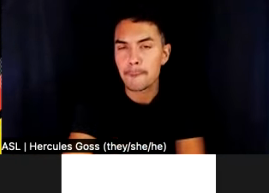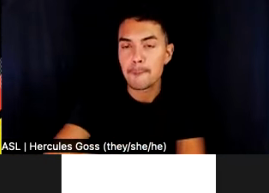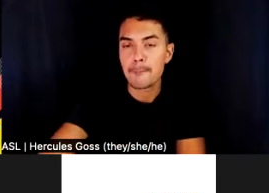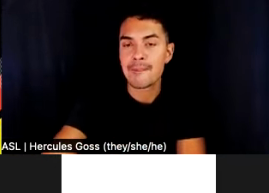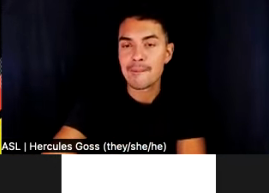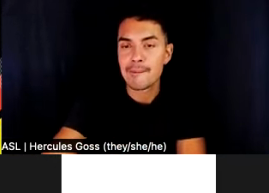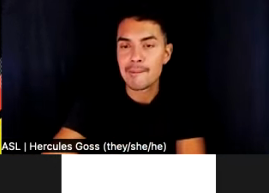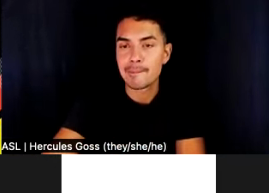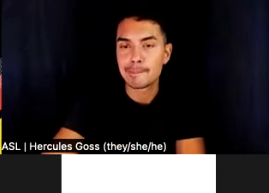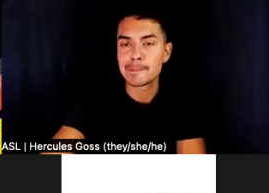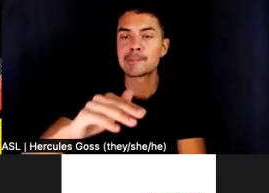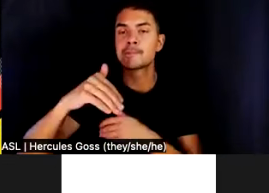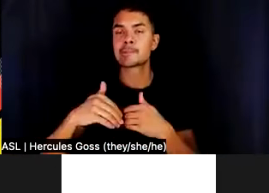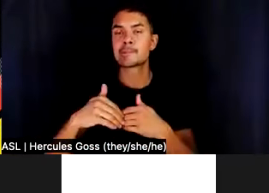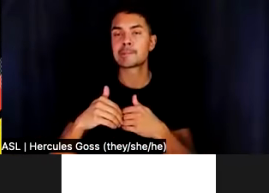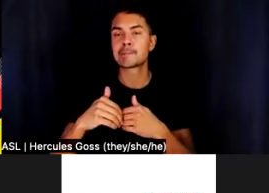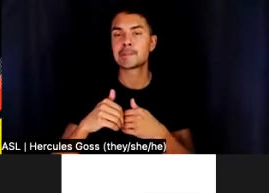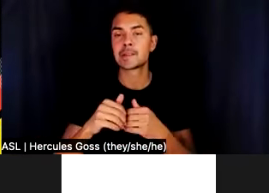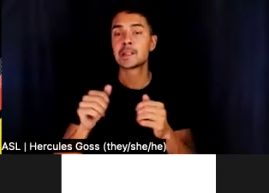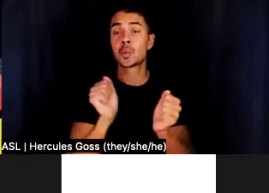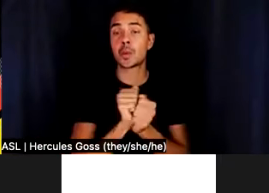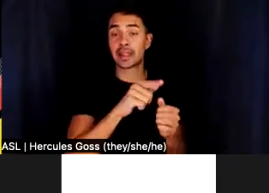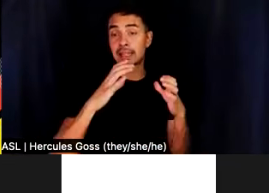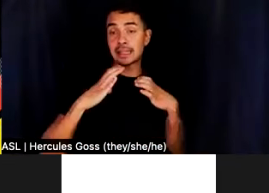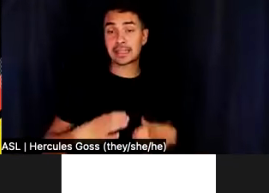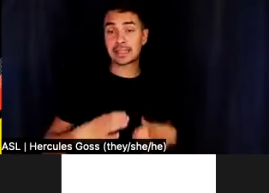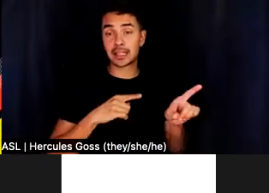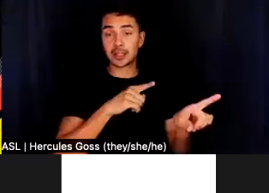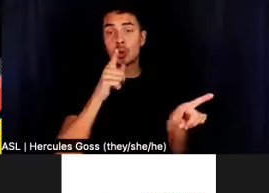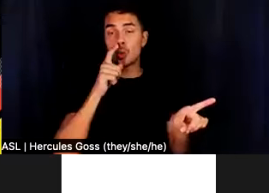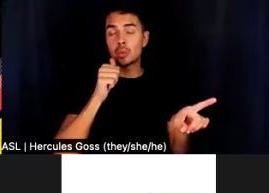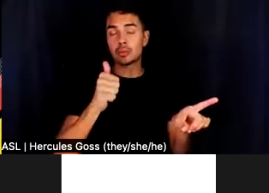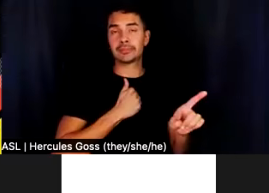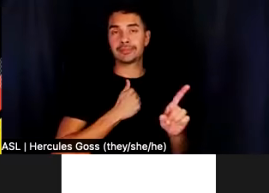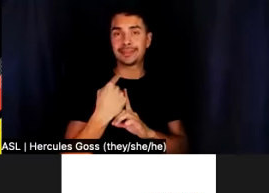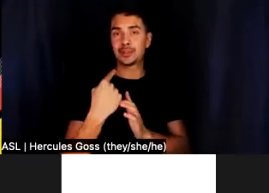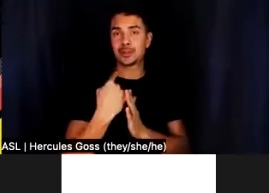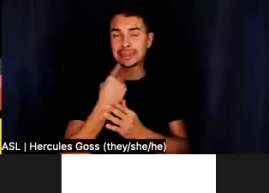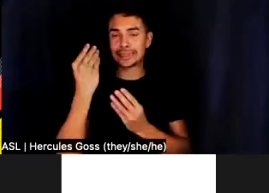How do you build trust and open communication with a suicidal client when you are a mandated reporter?